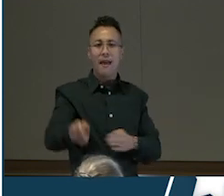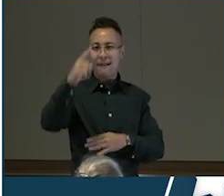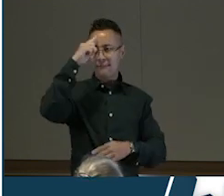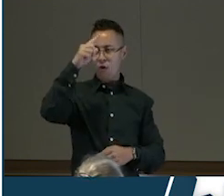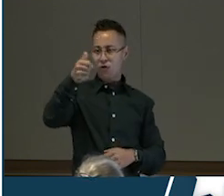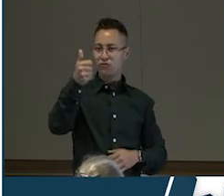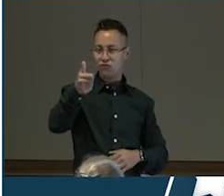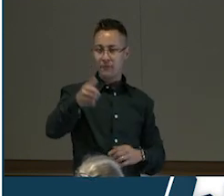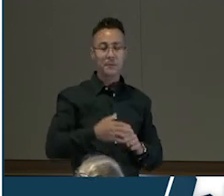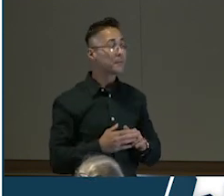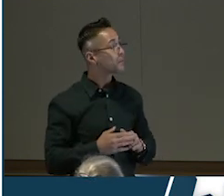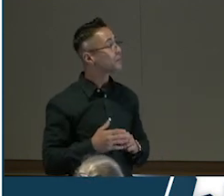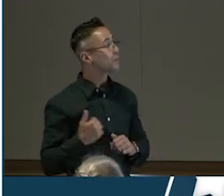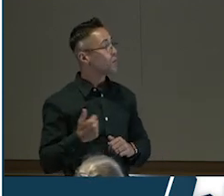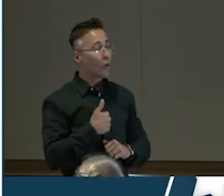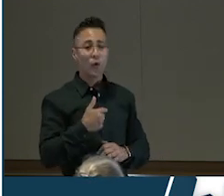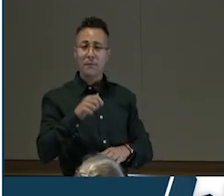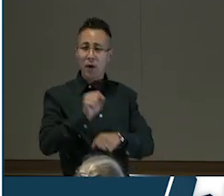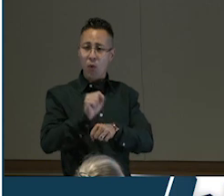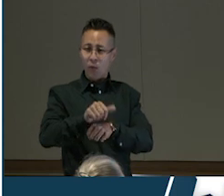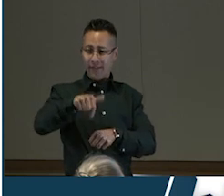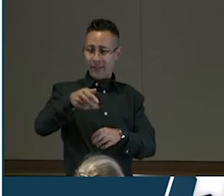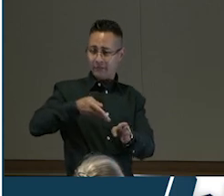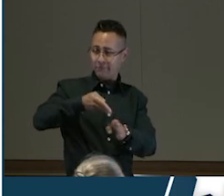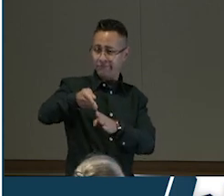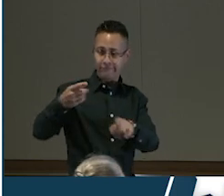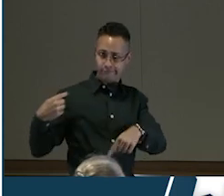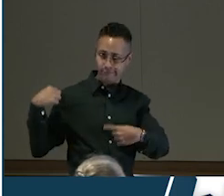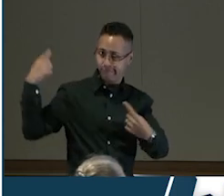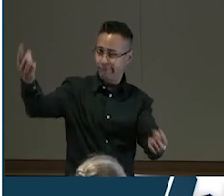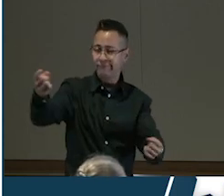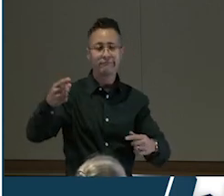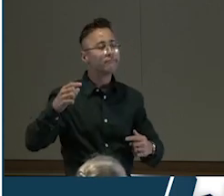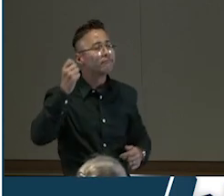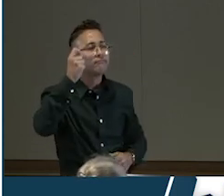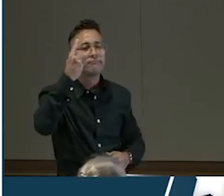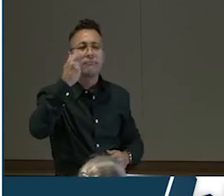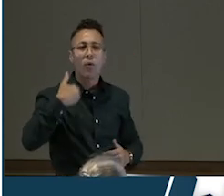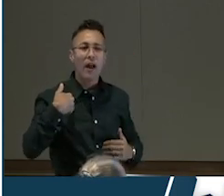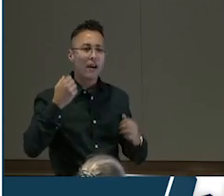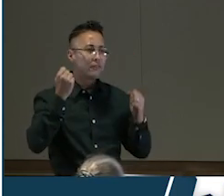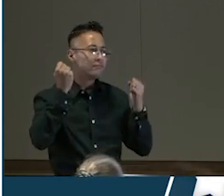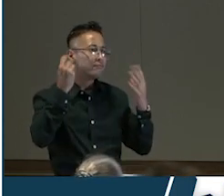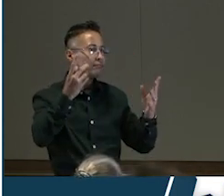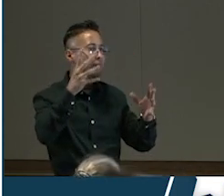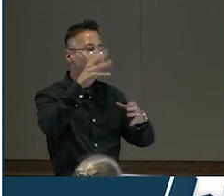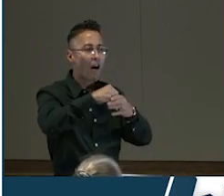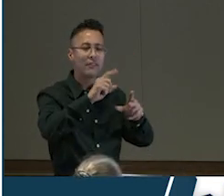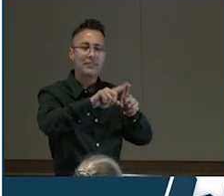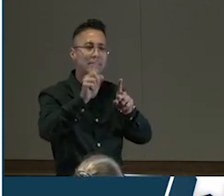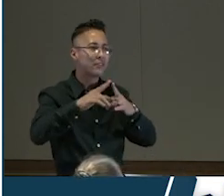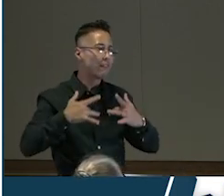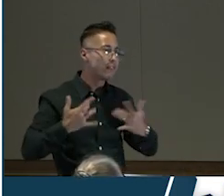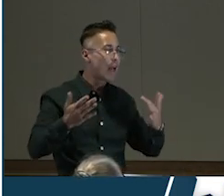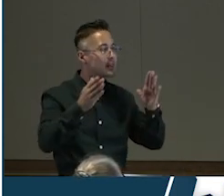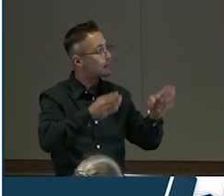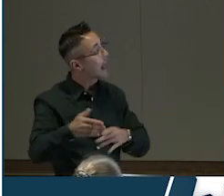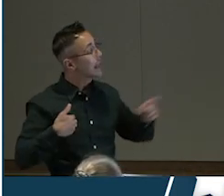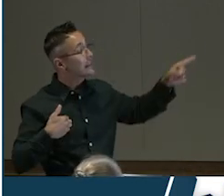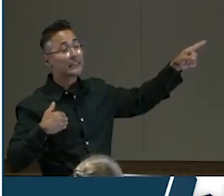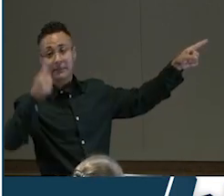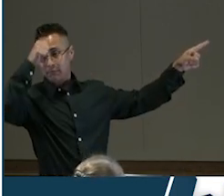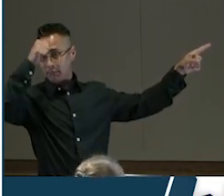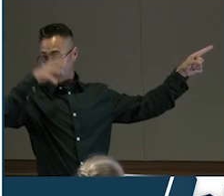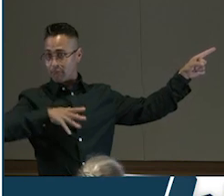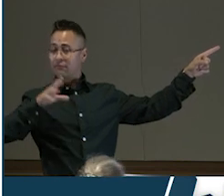We have been in the space for a long time, so there's all sorts of events and families we've been a part of. This is actually Danny,